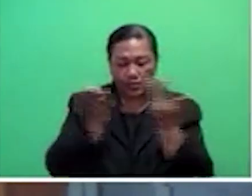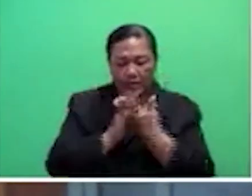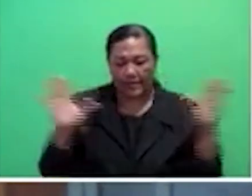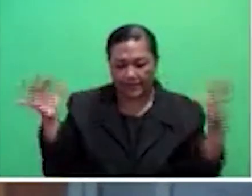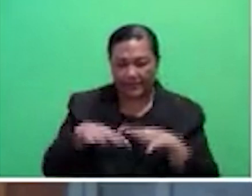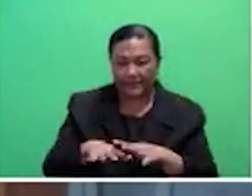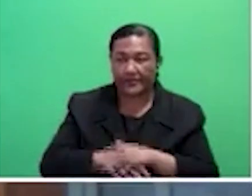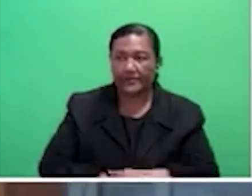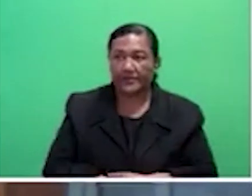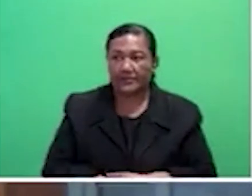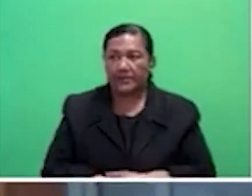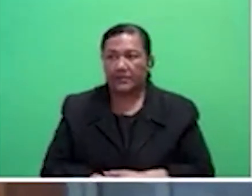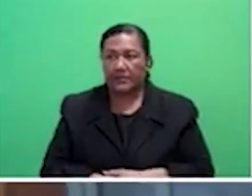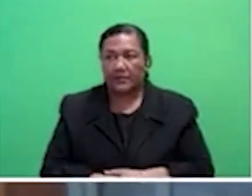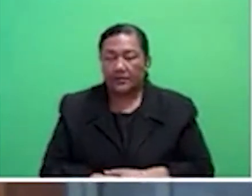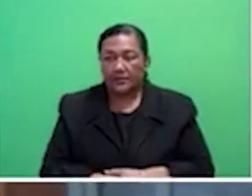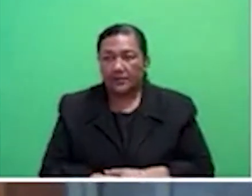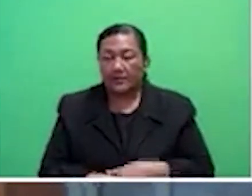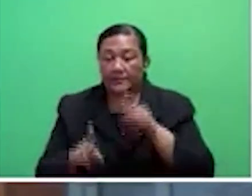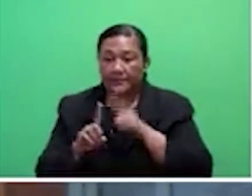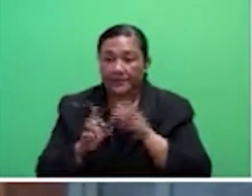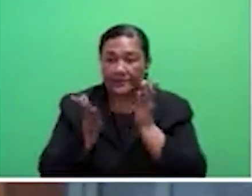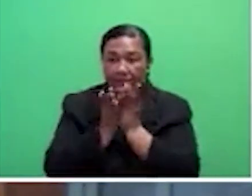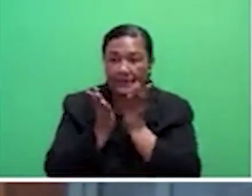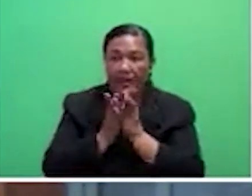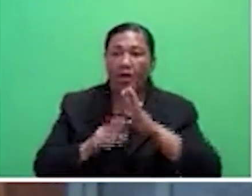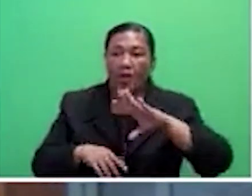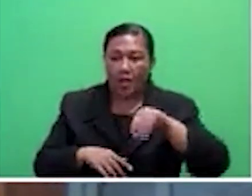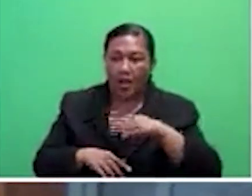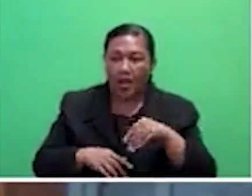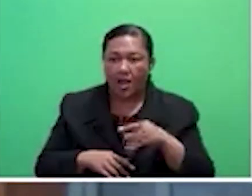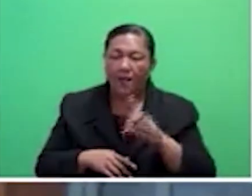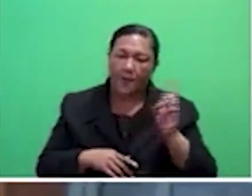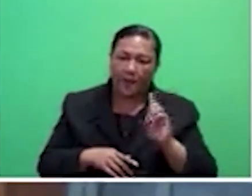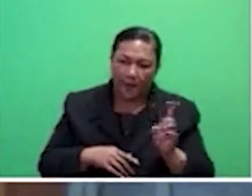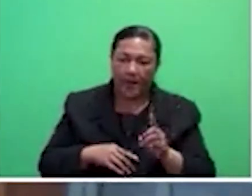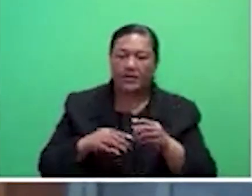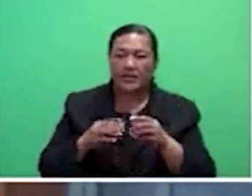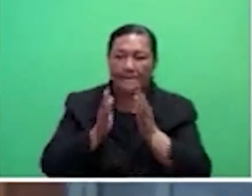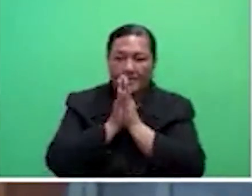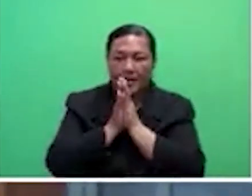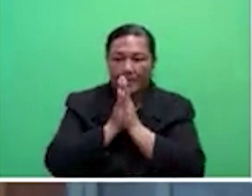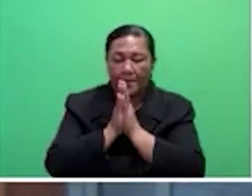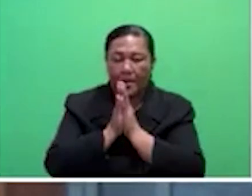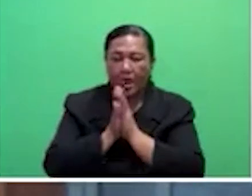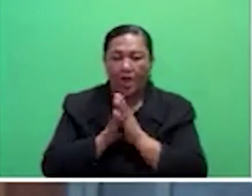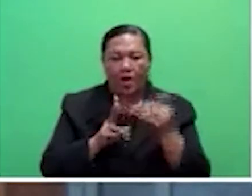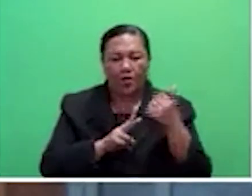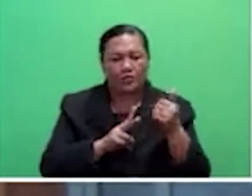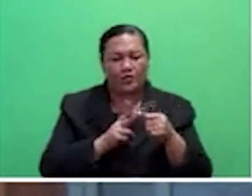worker to quietly conduct his or her midday prayers at work during Ramadan, or reflecting together in a neutral and non-religious way